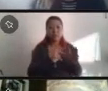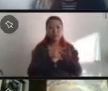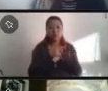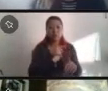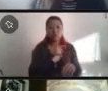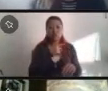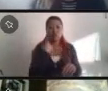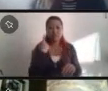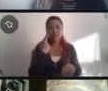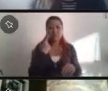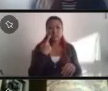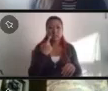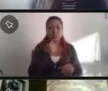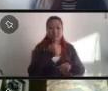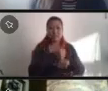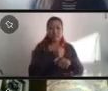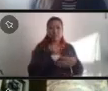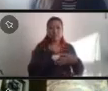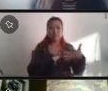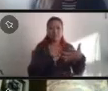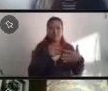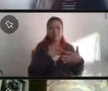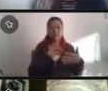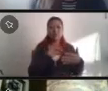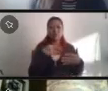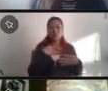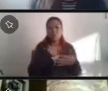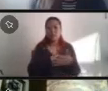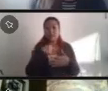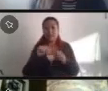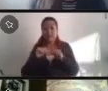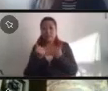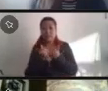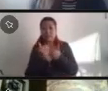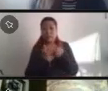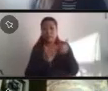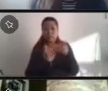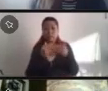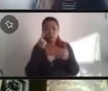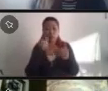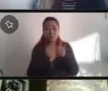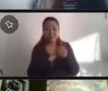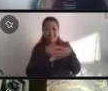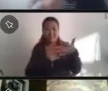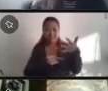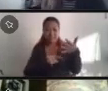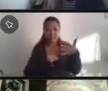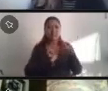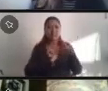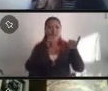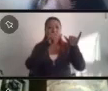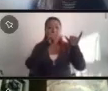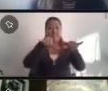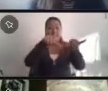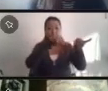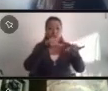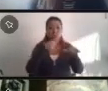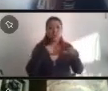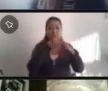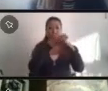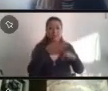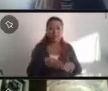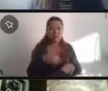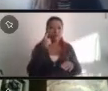what we are comfortable with from an agency level. Those standards are broken down into individual program requirements because